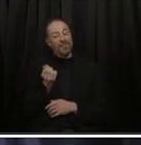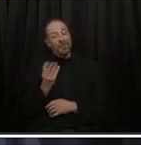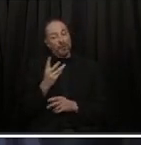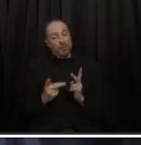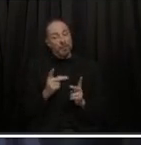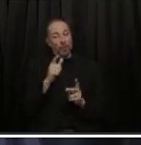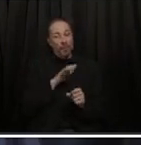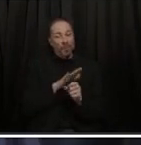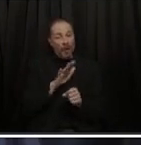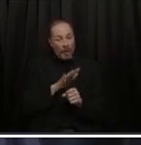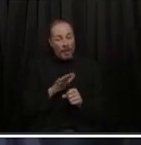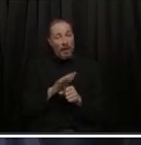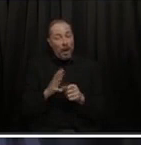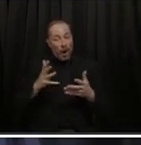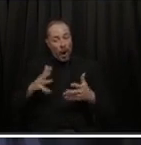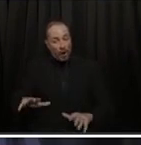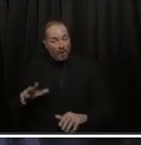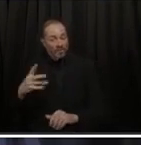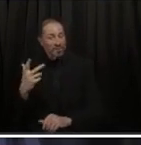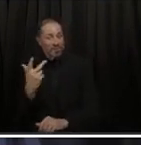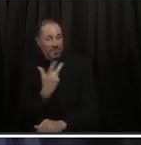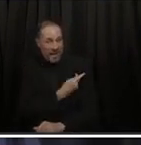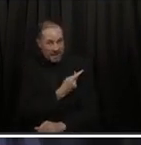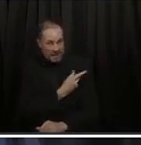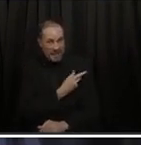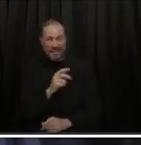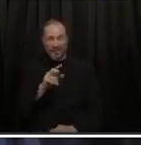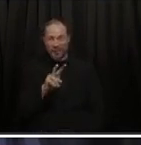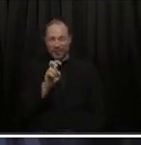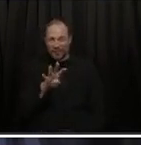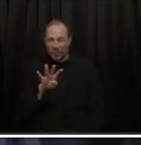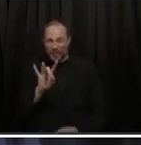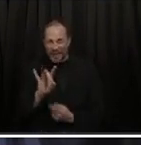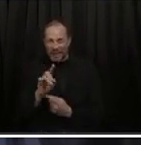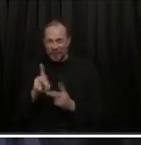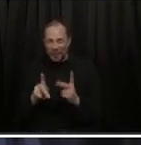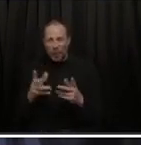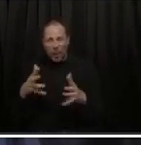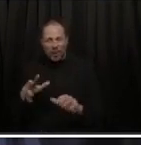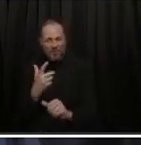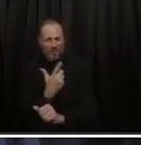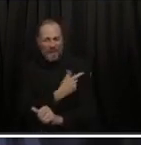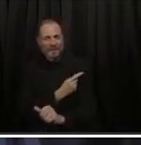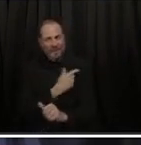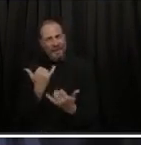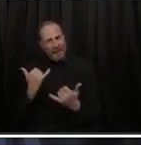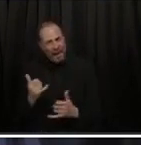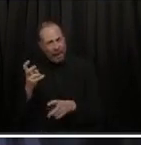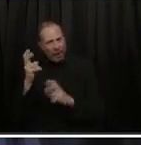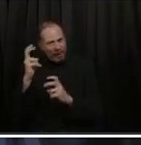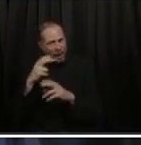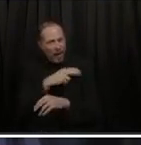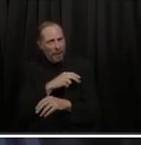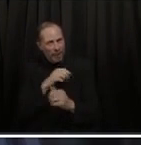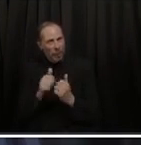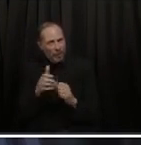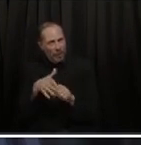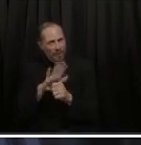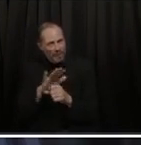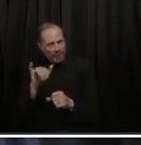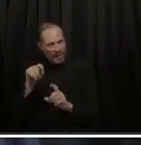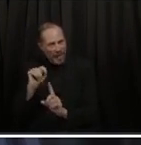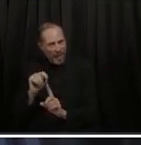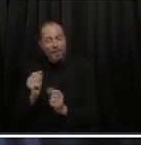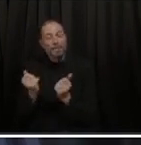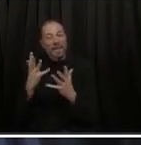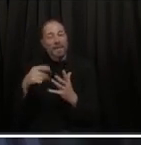vaccinated being hospitalized. 248 people who are fully vaccinated are hospitalized. Many of those have not